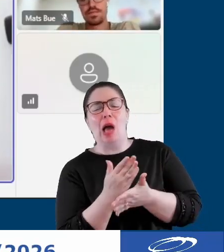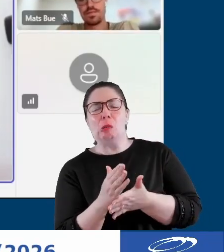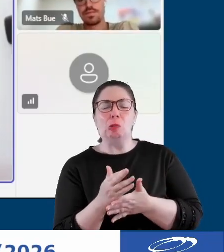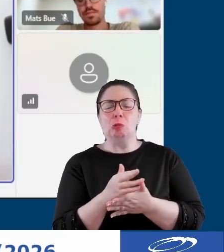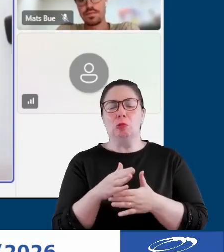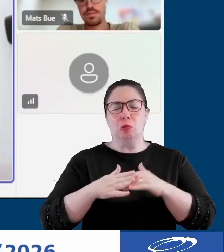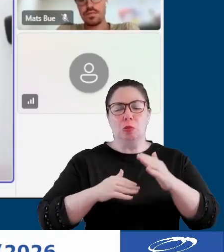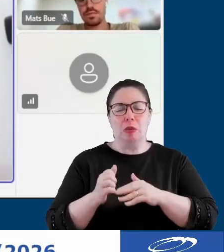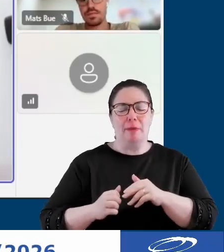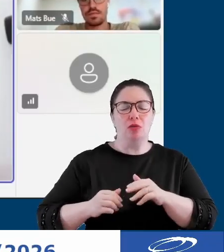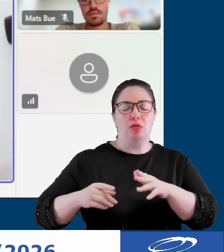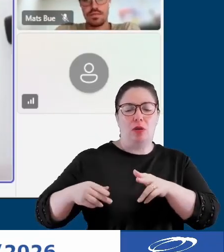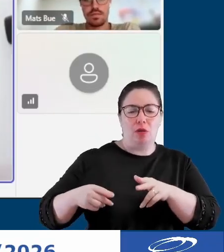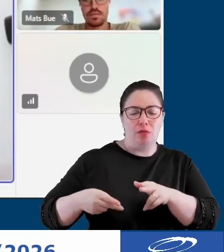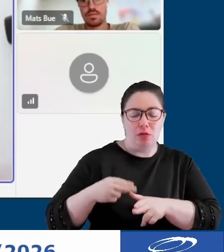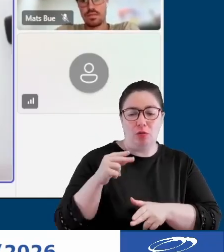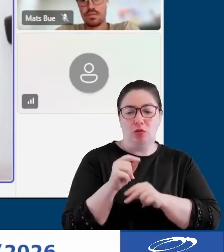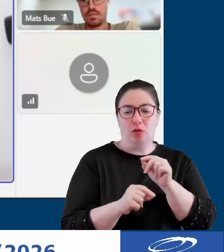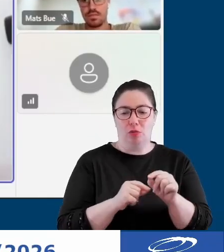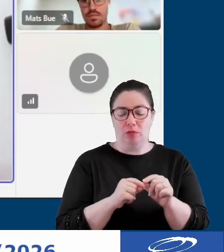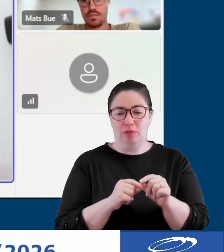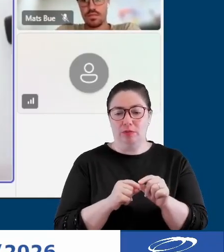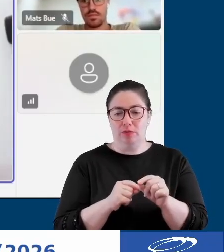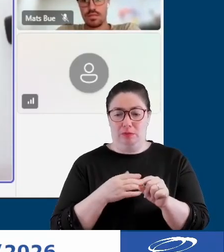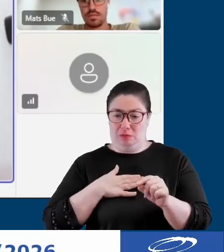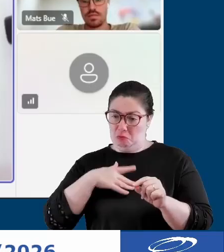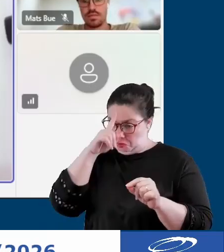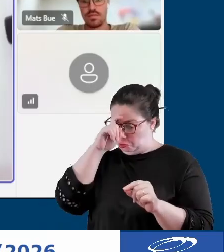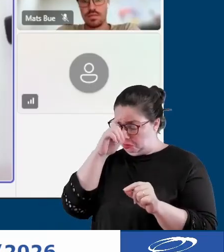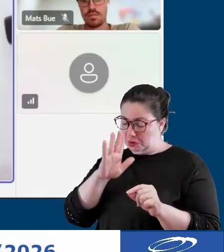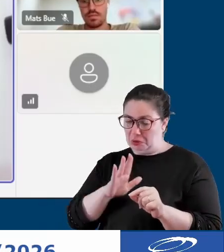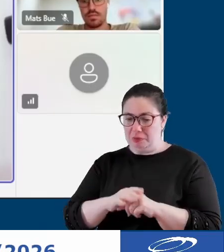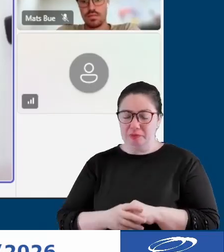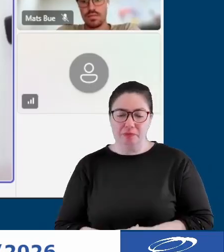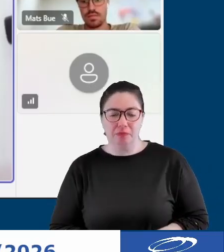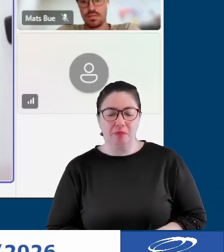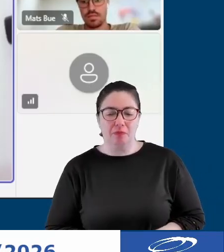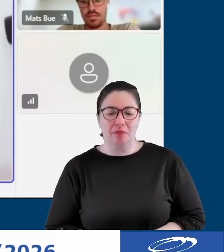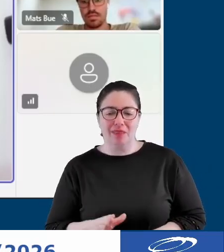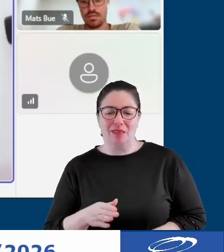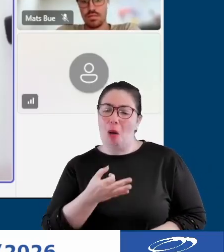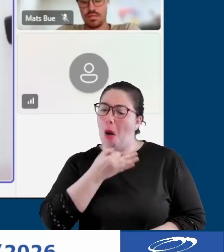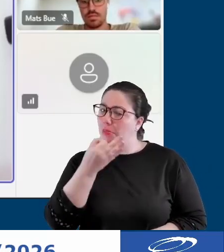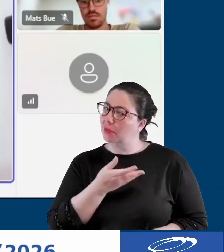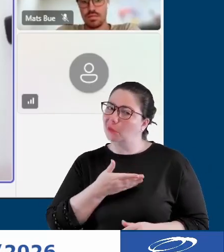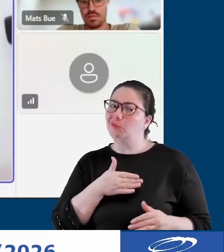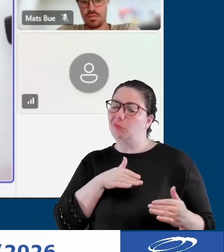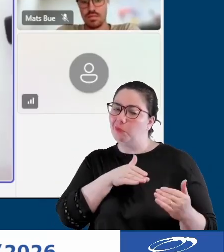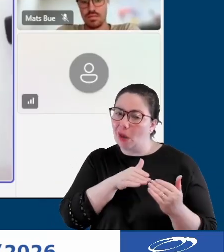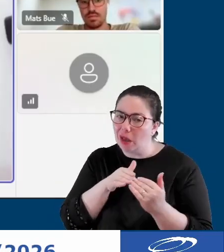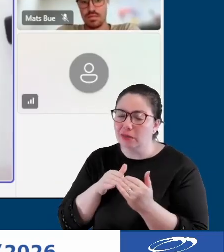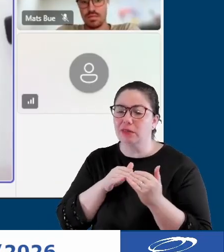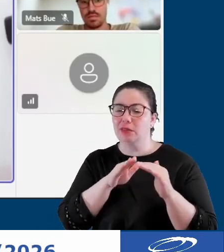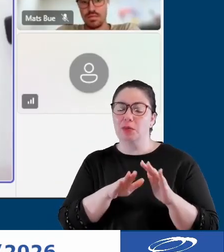it's totally off-label. Each one has their own experience, their own opinion. I used to do it. I don't do it